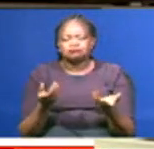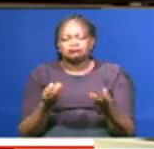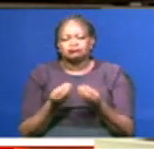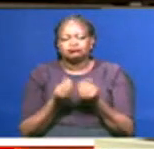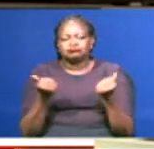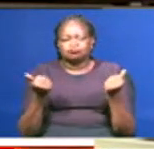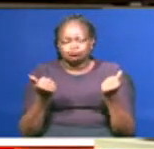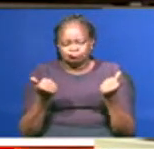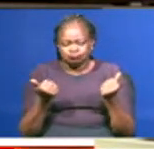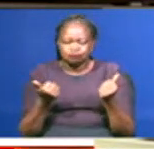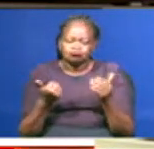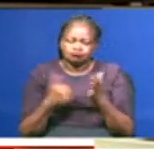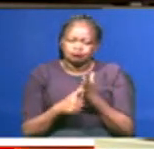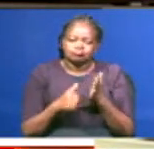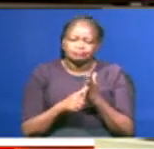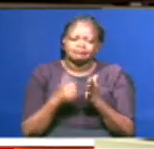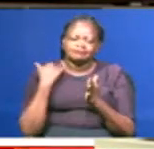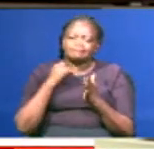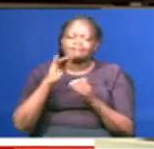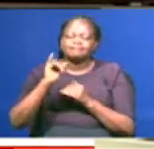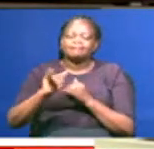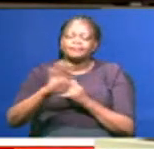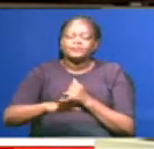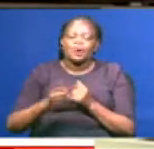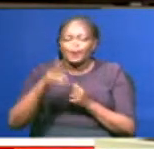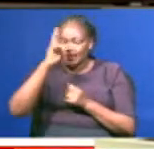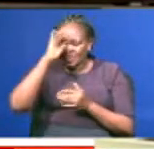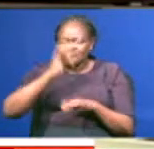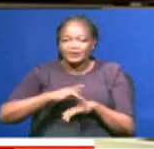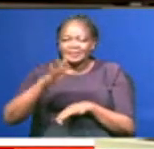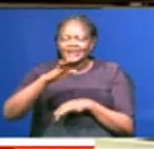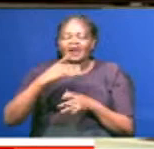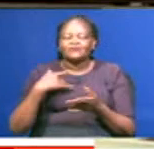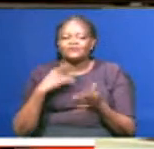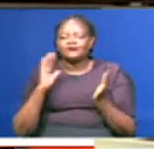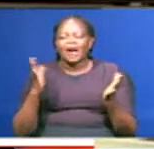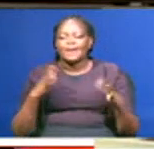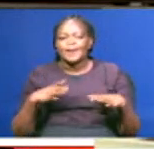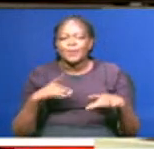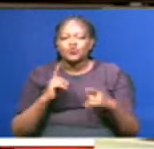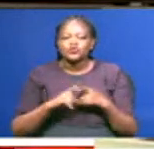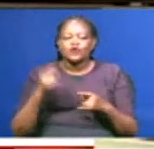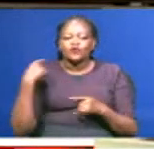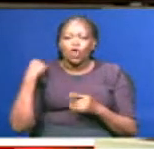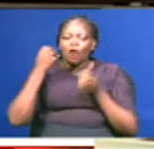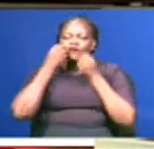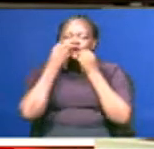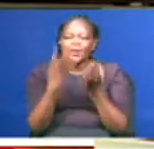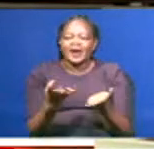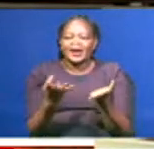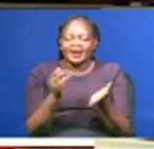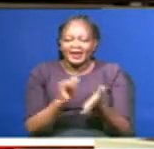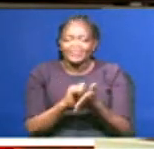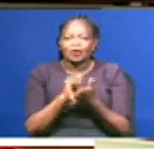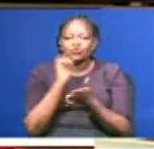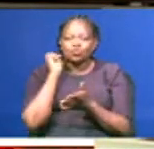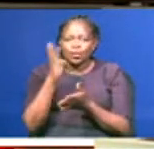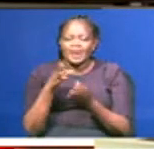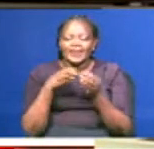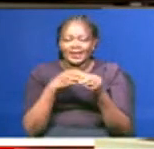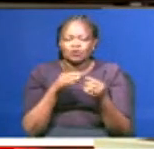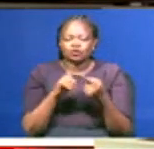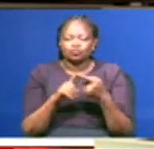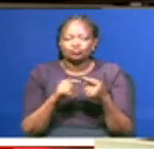crime within that area. Police in the affected areas have urged residents to volunteer information that will lead to the arrest